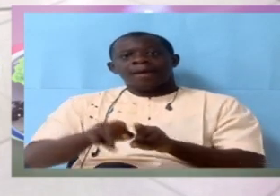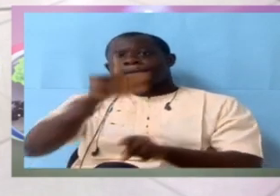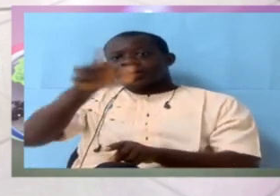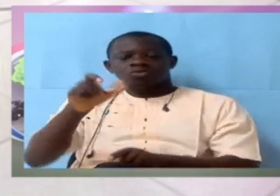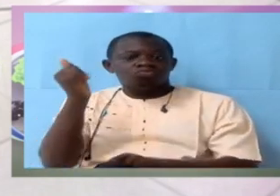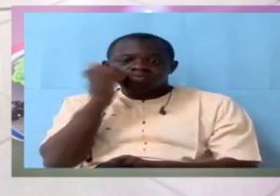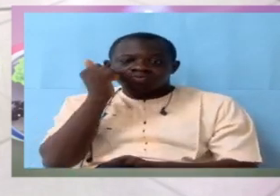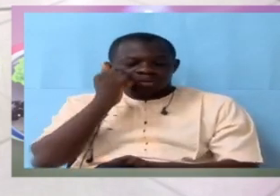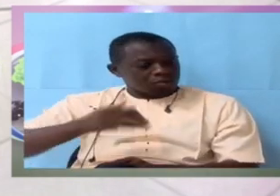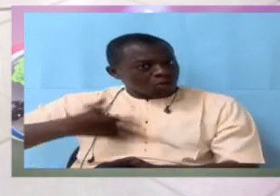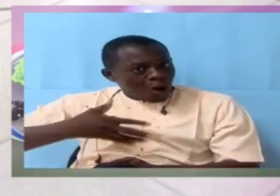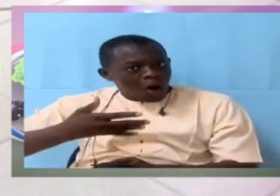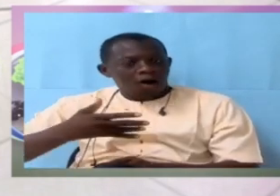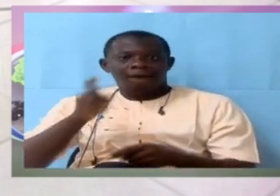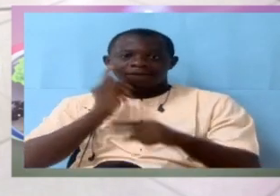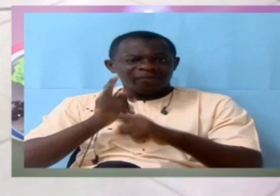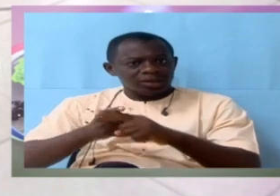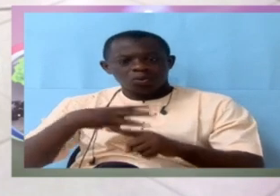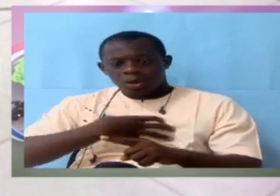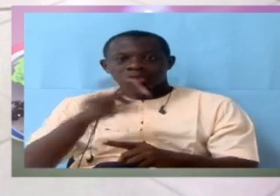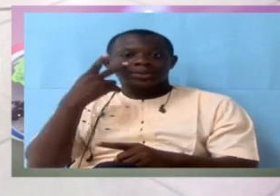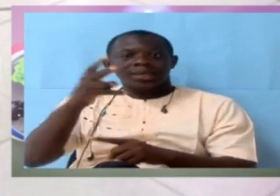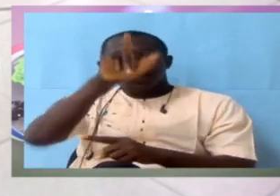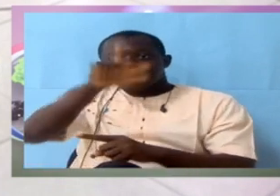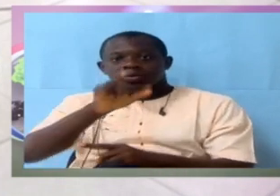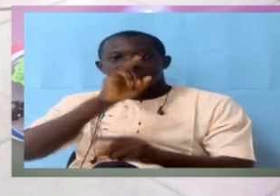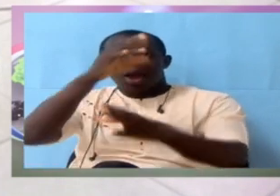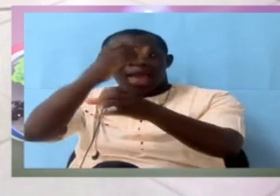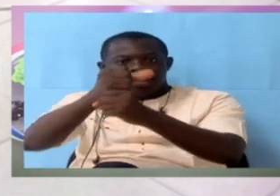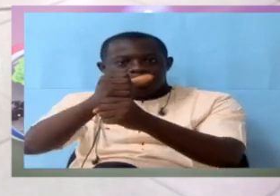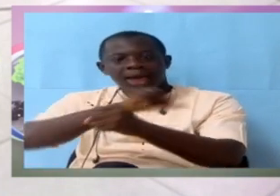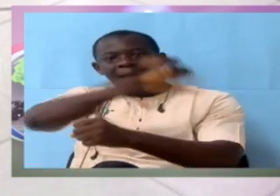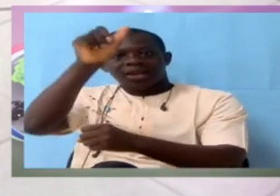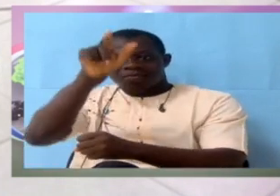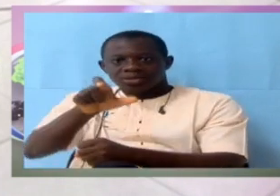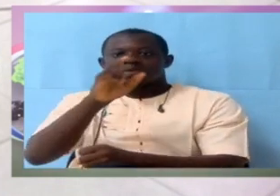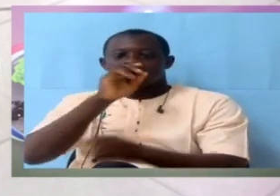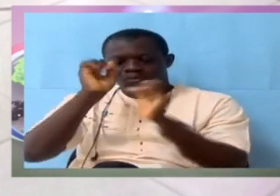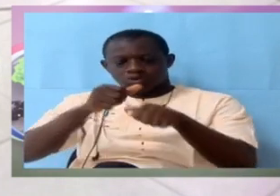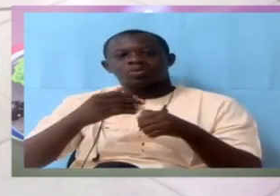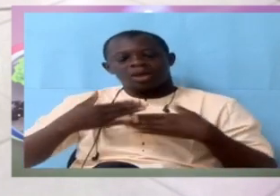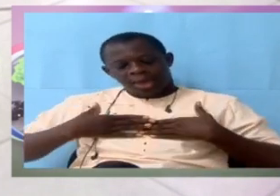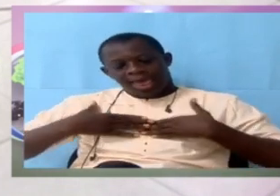will be always in a hurry to see somebody who can help you or who can cure you.